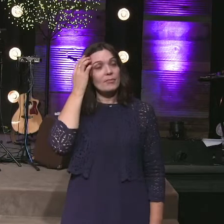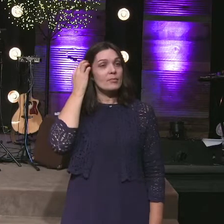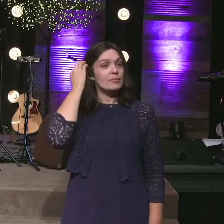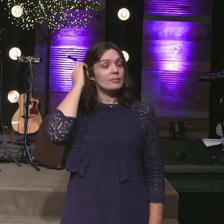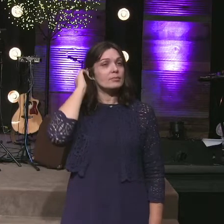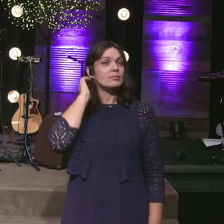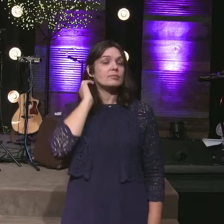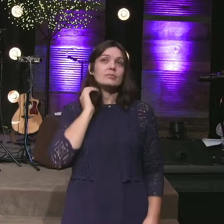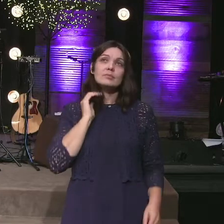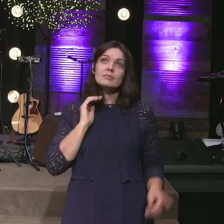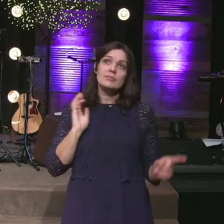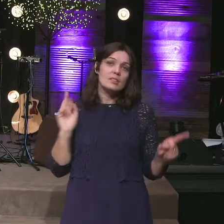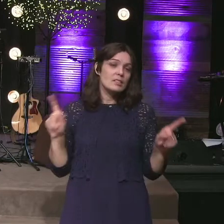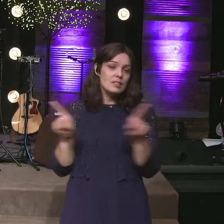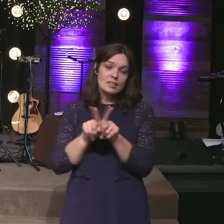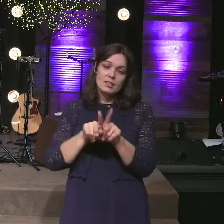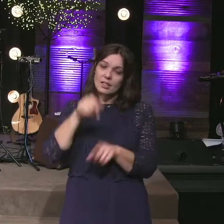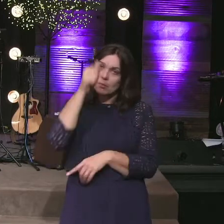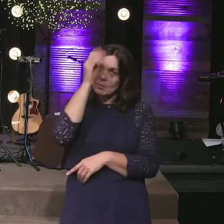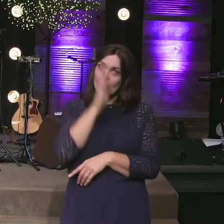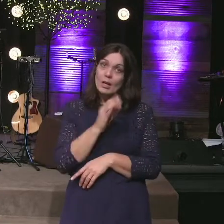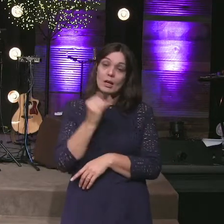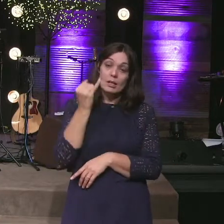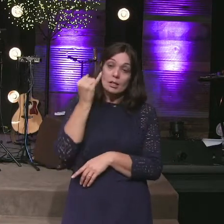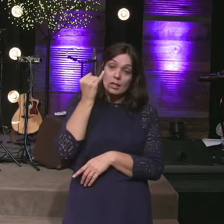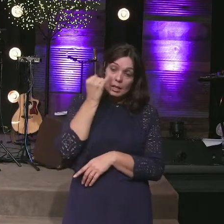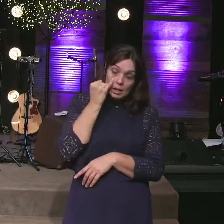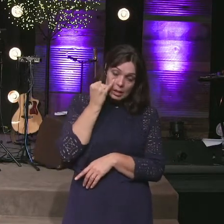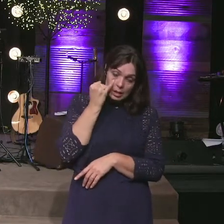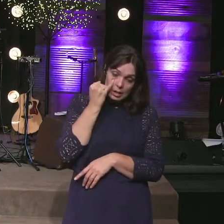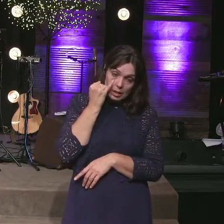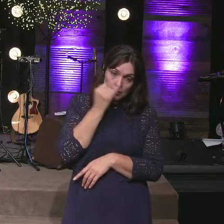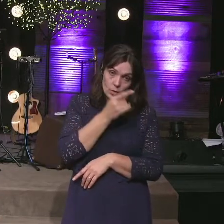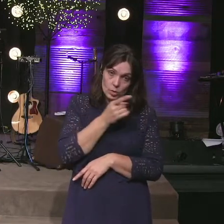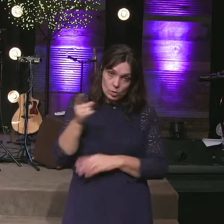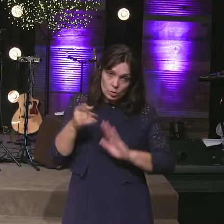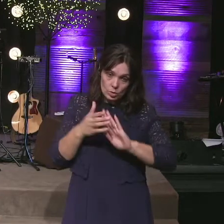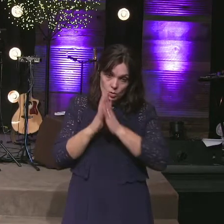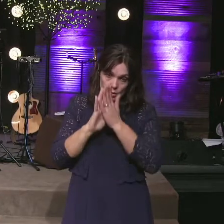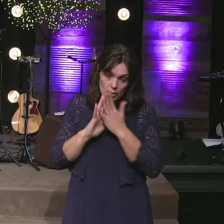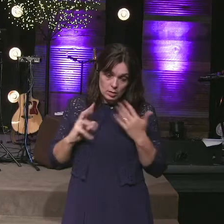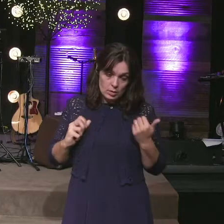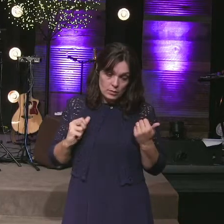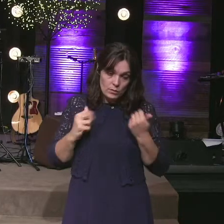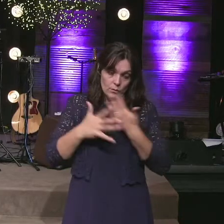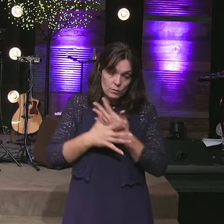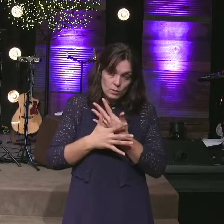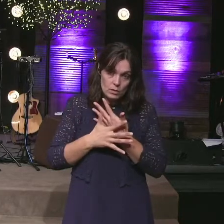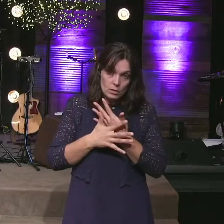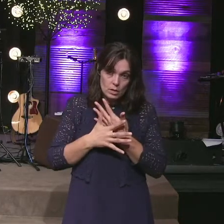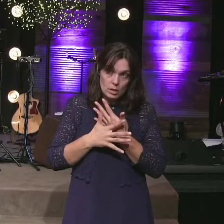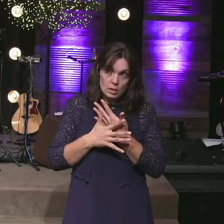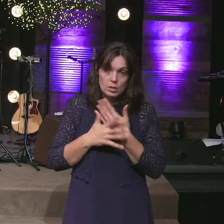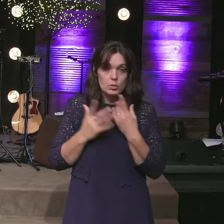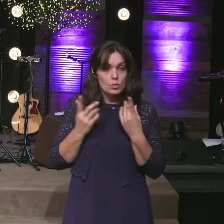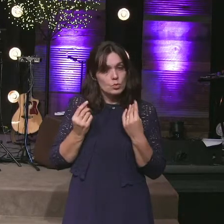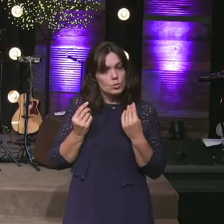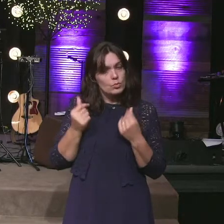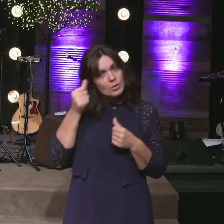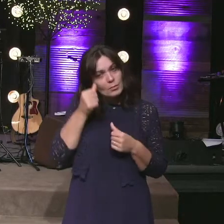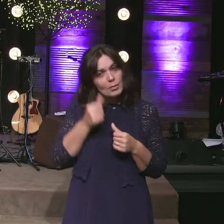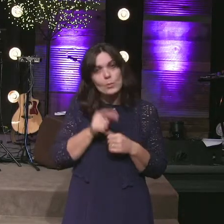Same God. Same God. If you get afraid, I want you to remember who God